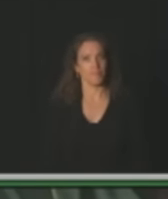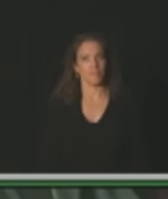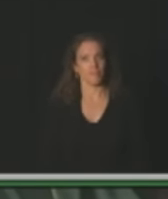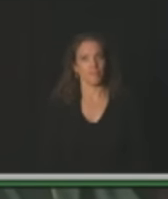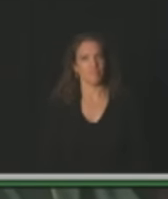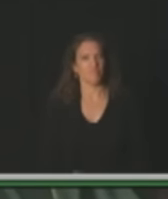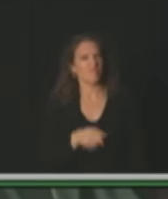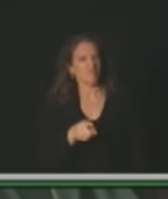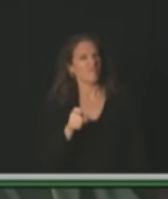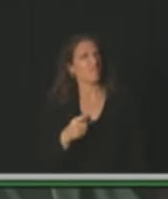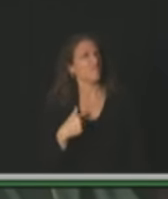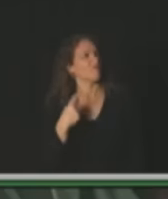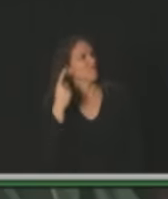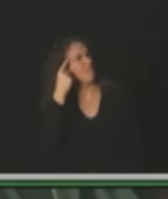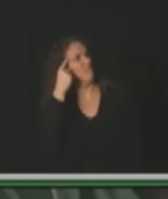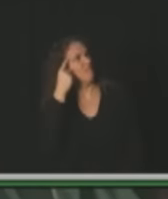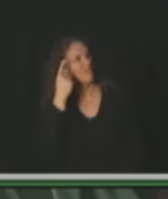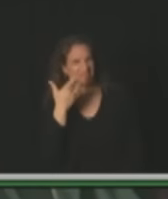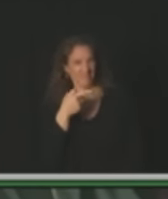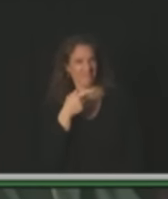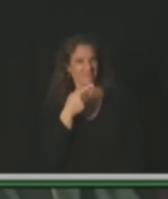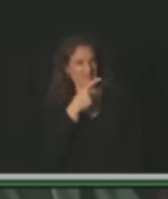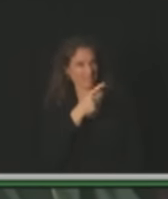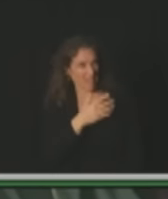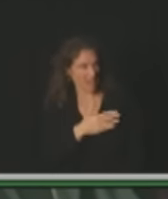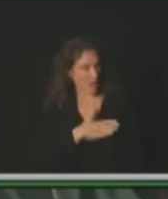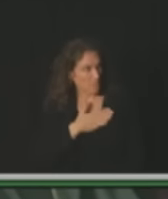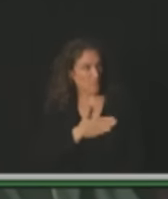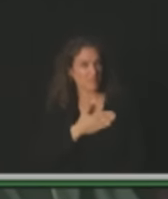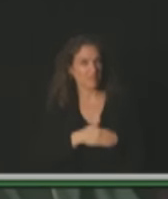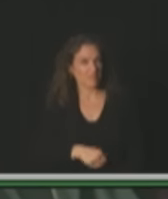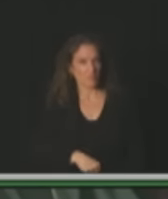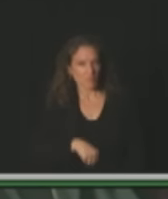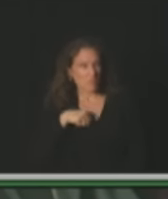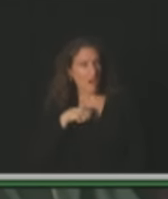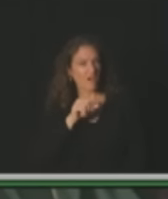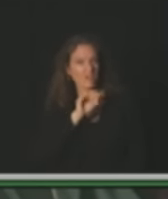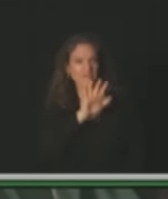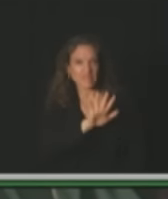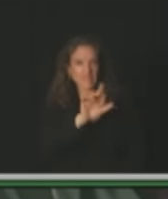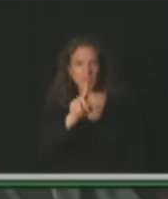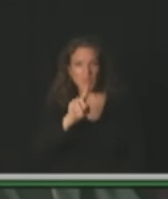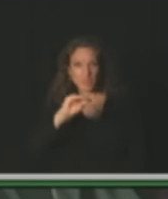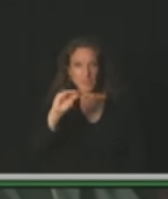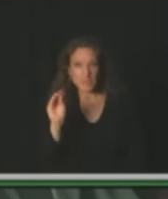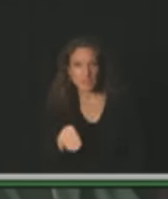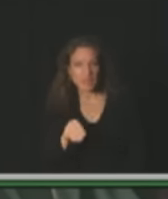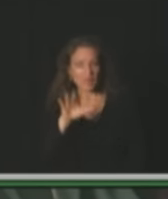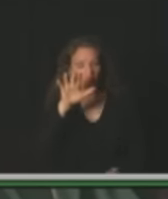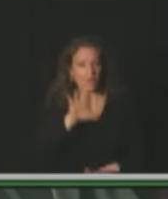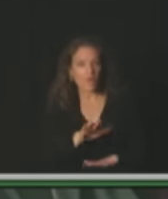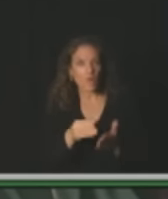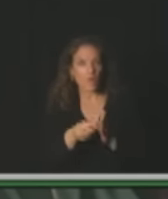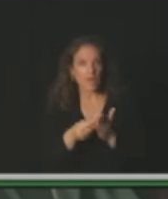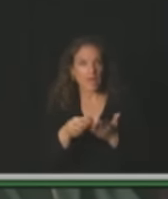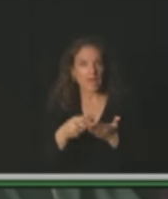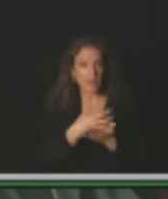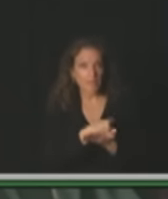Now you got to be thinking, why would he be happy and proud that 51% are low income?